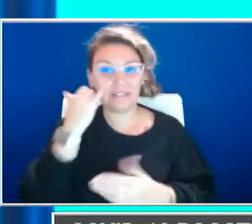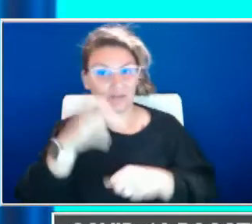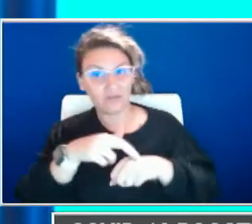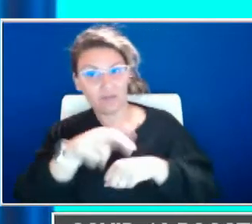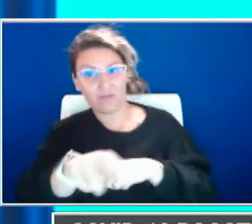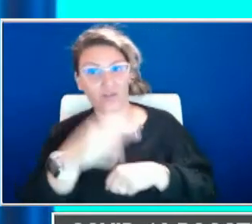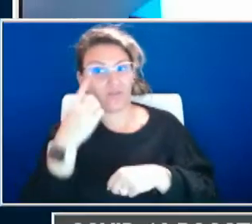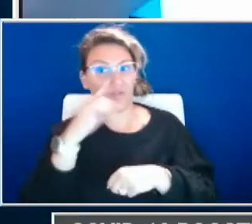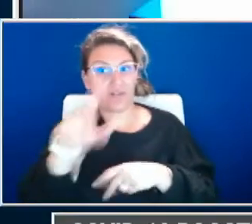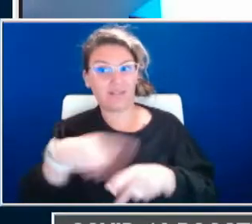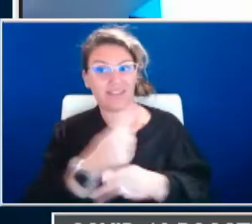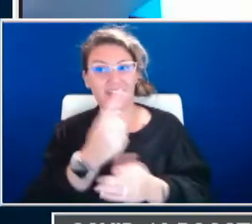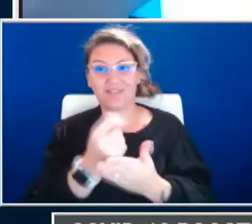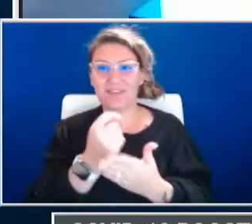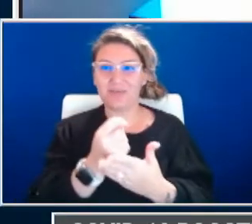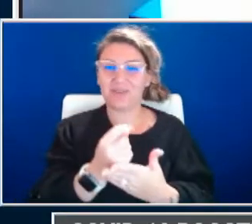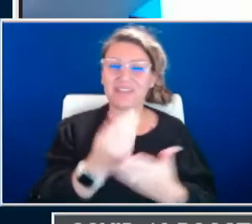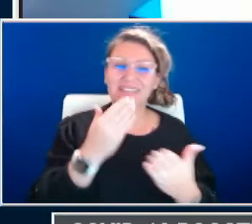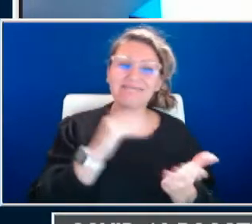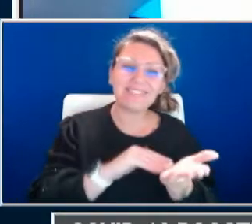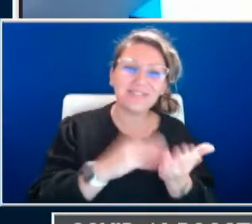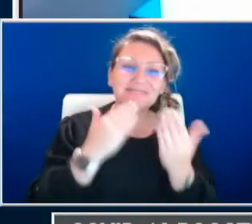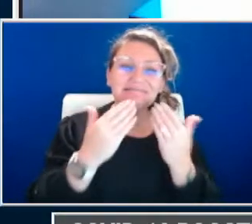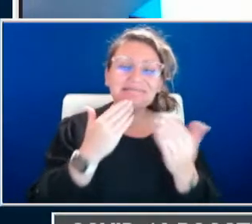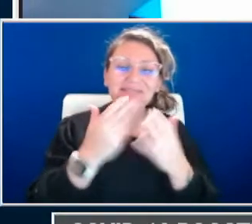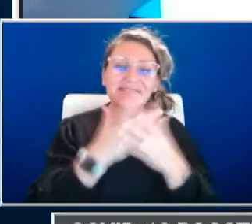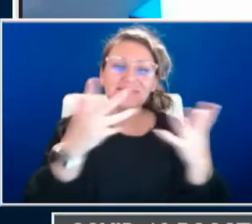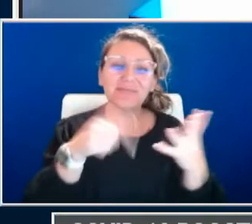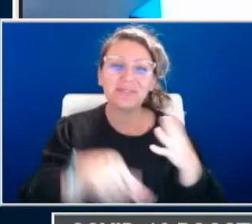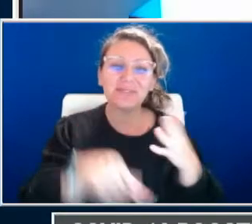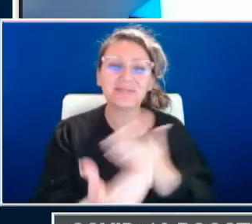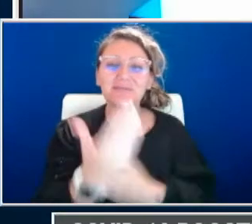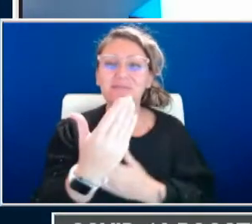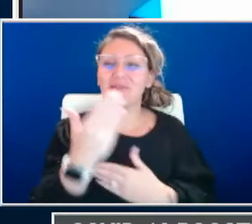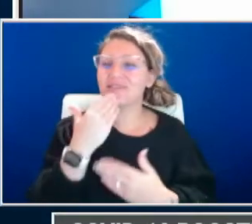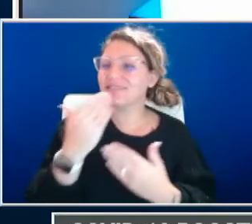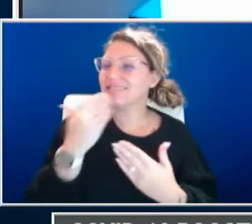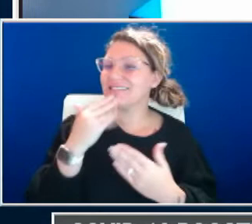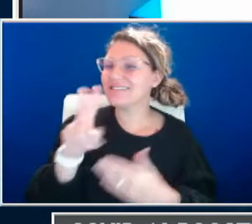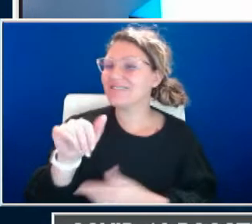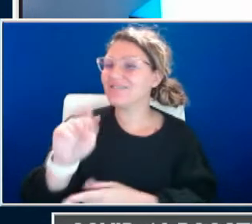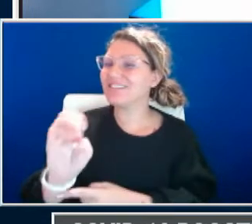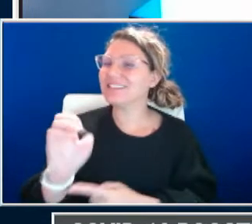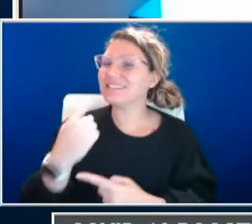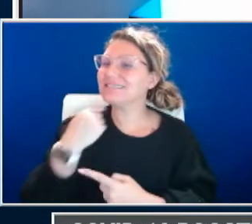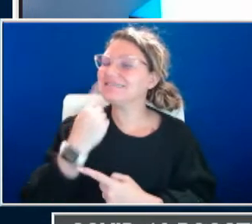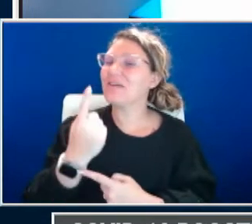therapies. Doctor, thank you so much this morning for your insight. And yes, Thank Vince, you. tell your son thank you for being the match.